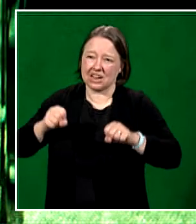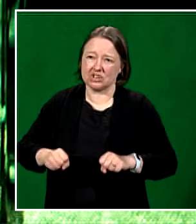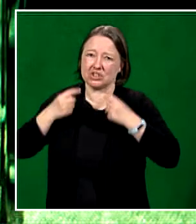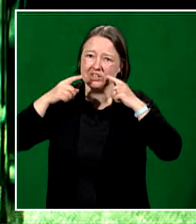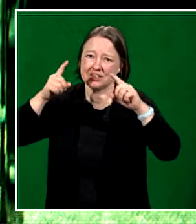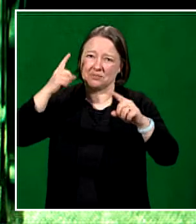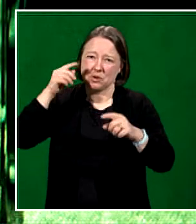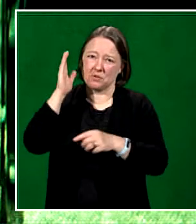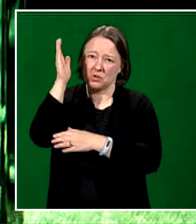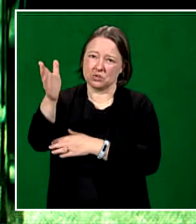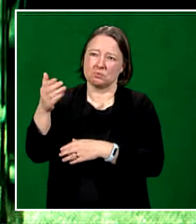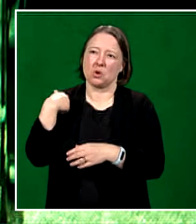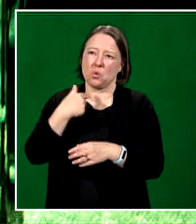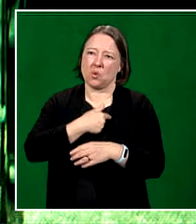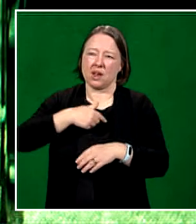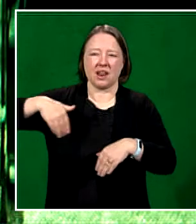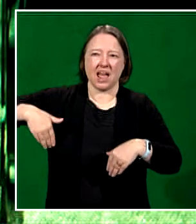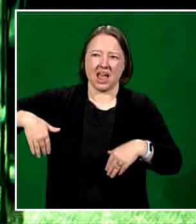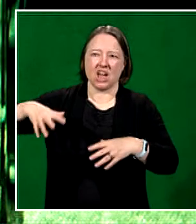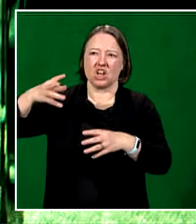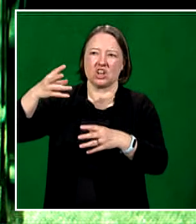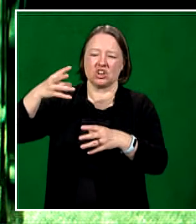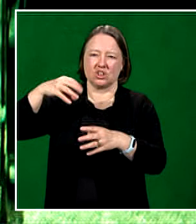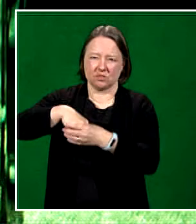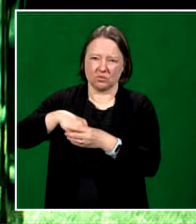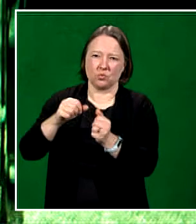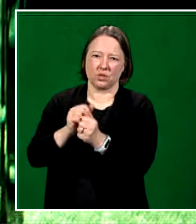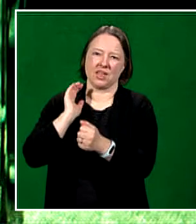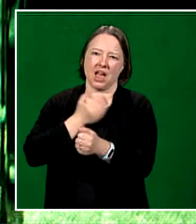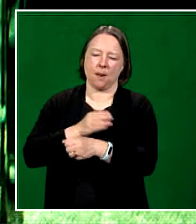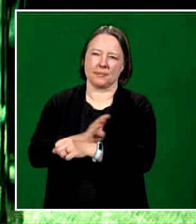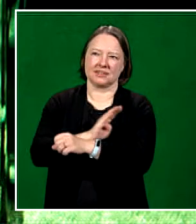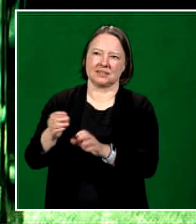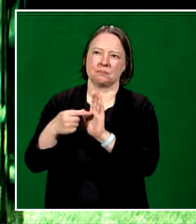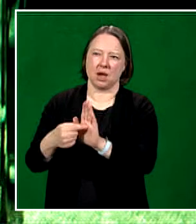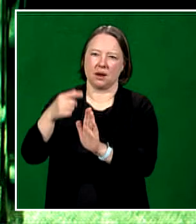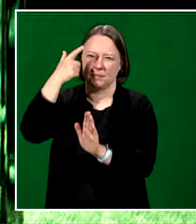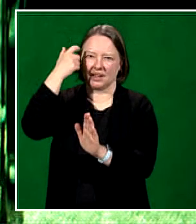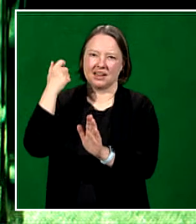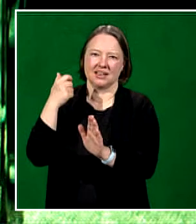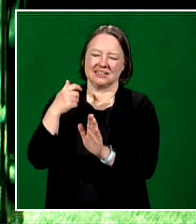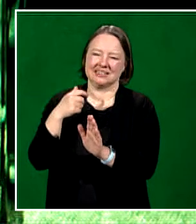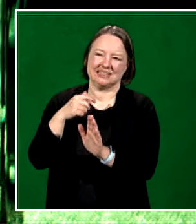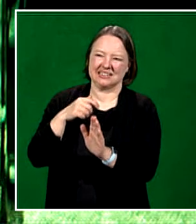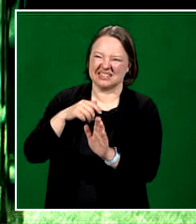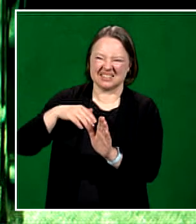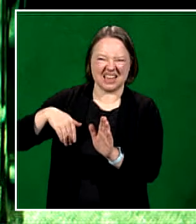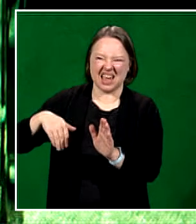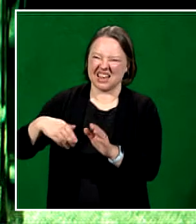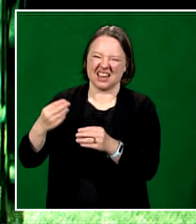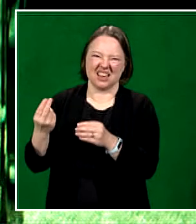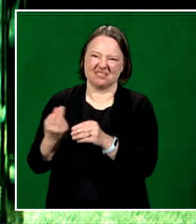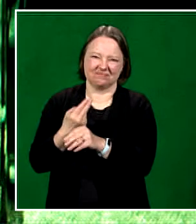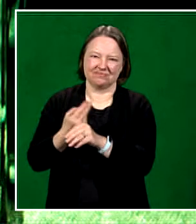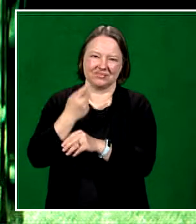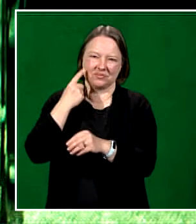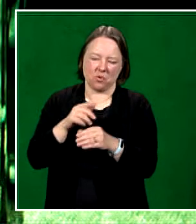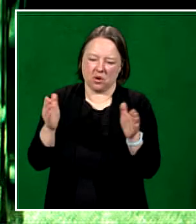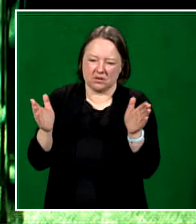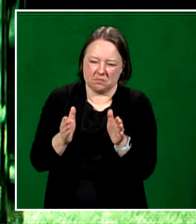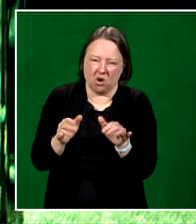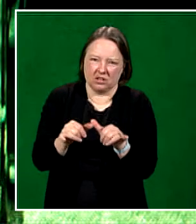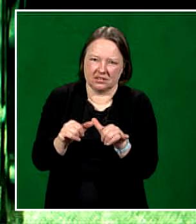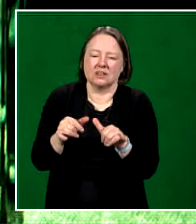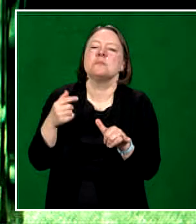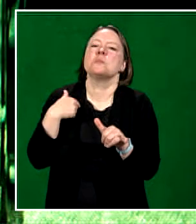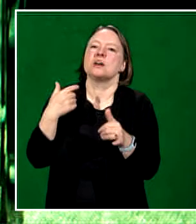future. It's just that we haven't incorporated it into our current business model because it's not feasible at like a shorter term scale. That being